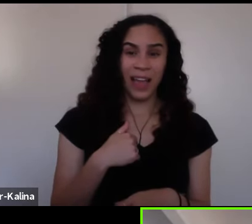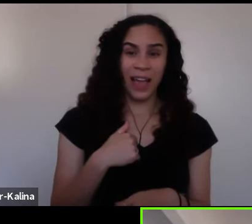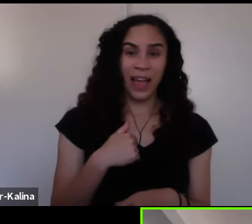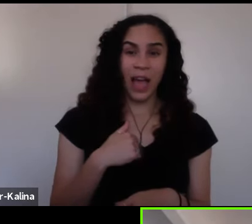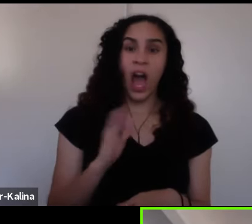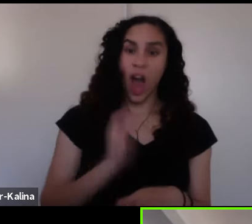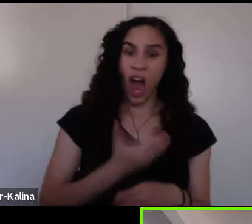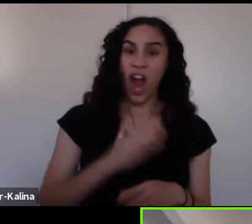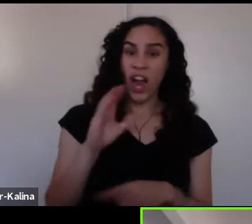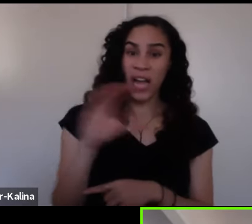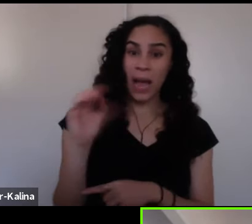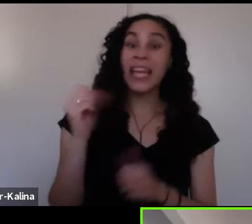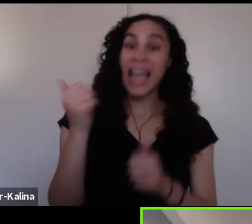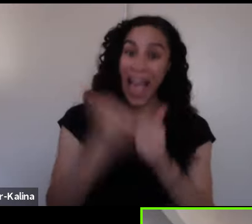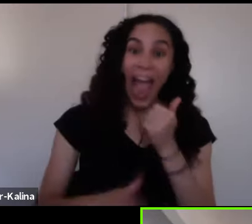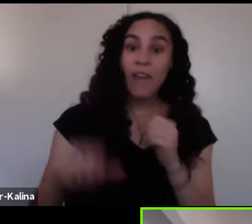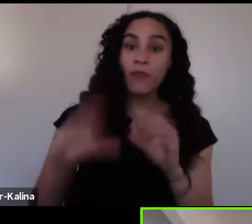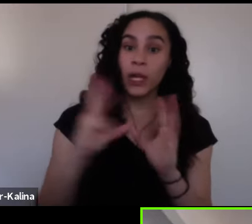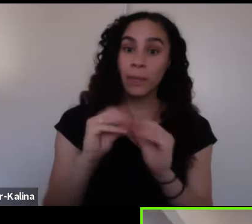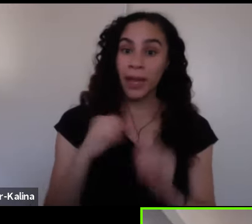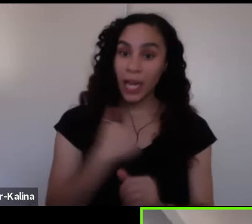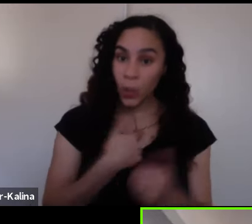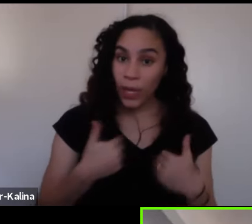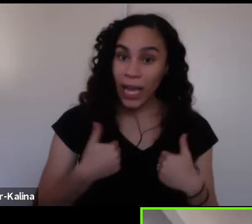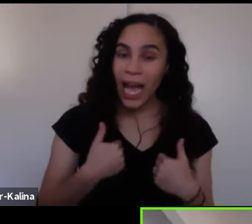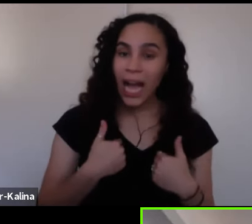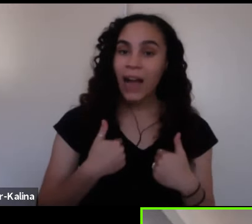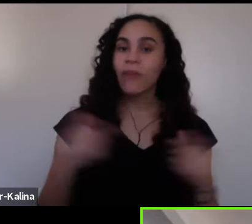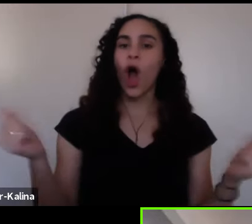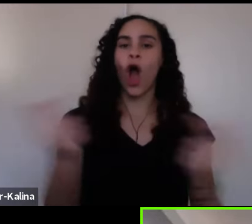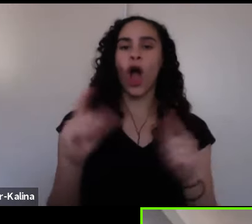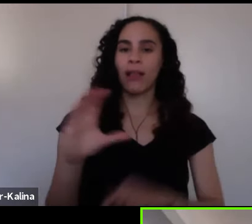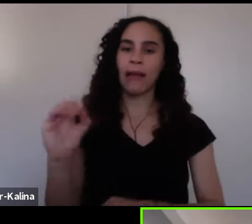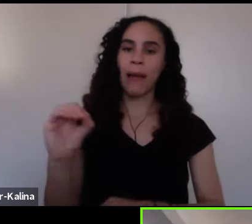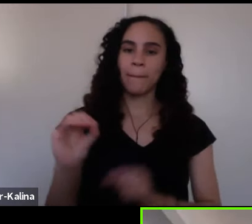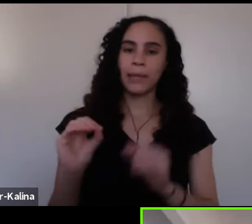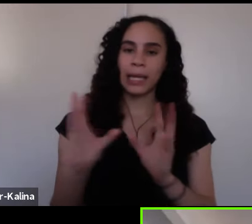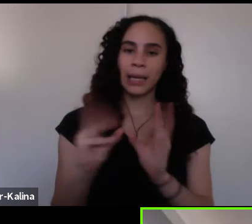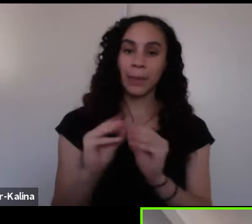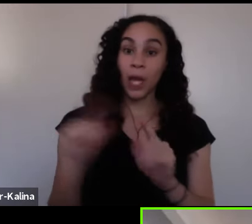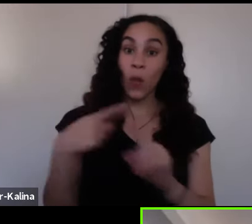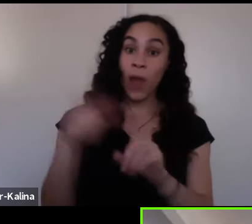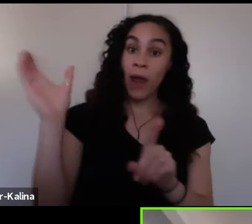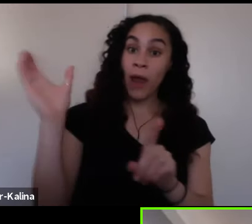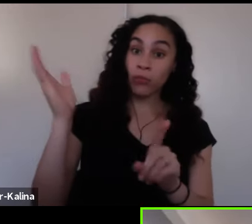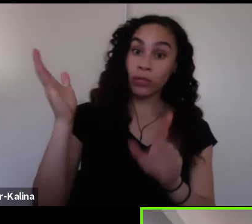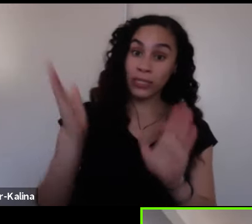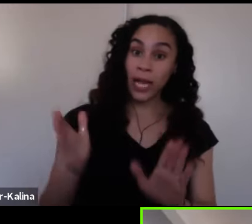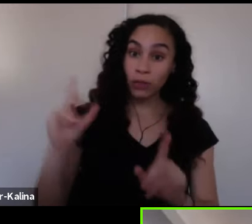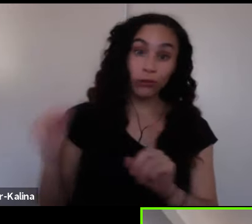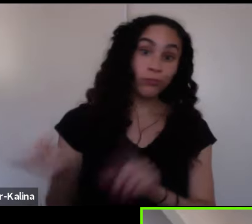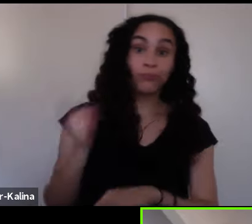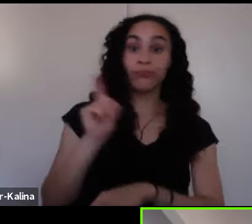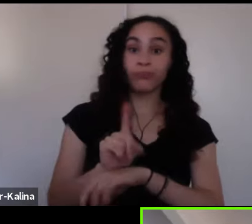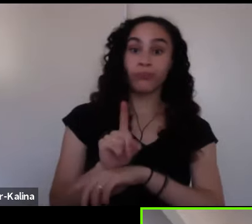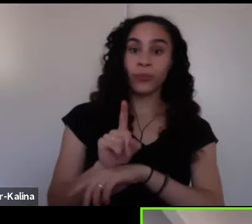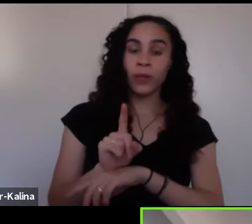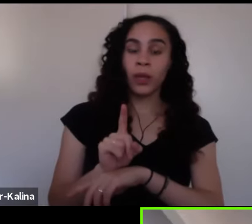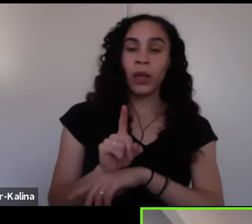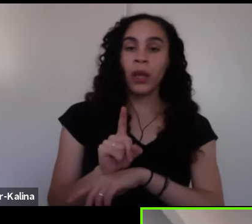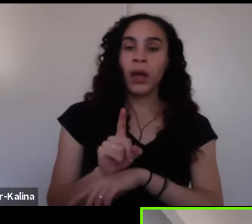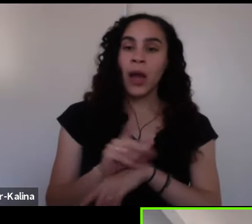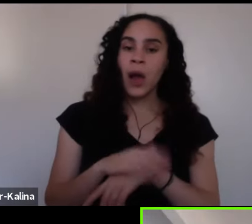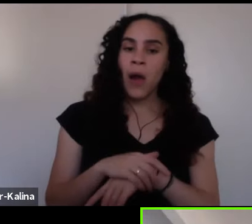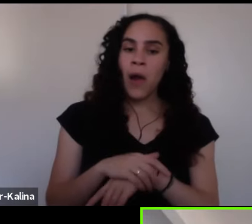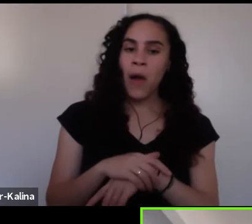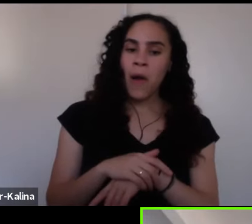meeting that we have, Zillow Group meeting that we have, all company meeting, when a presenter goes up, and they're executives, when their presenter goes up,